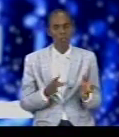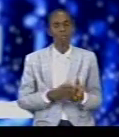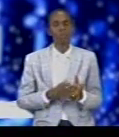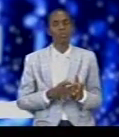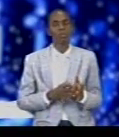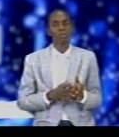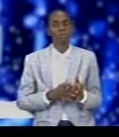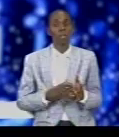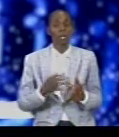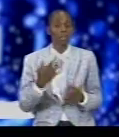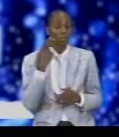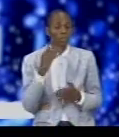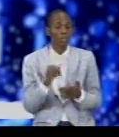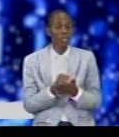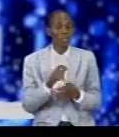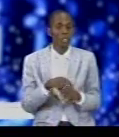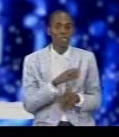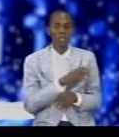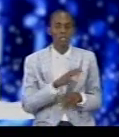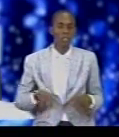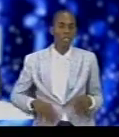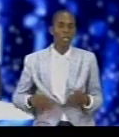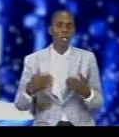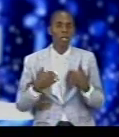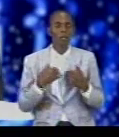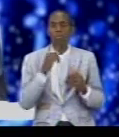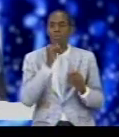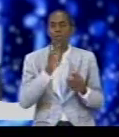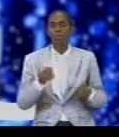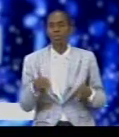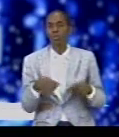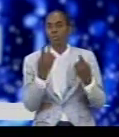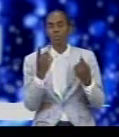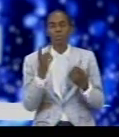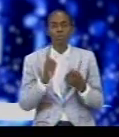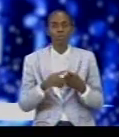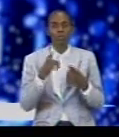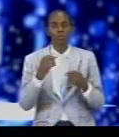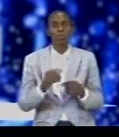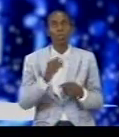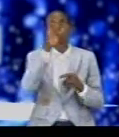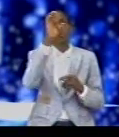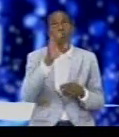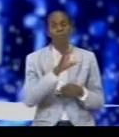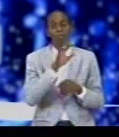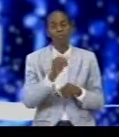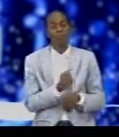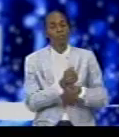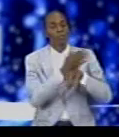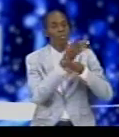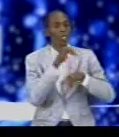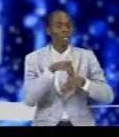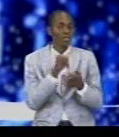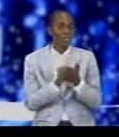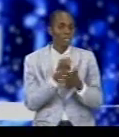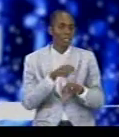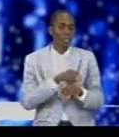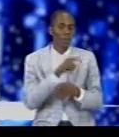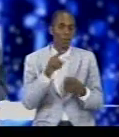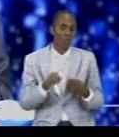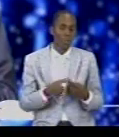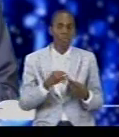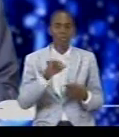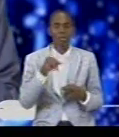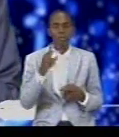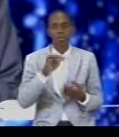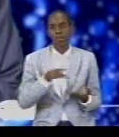at that time before John the Baptist went to glory. And the finality of what he